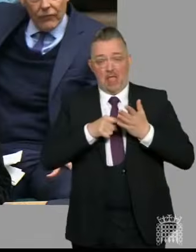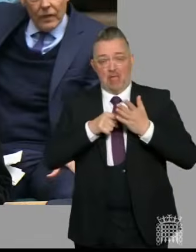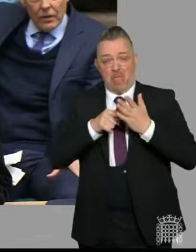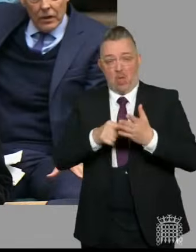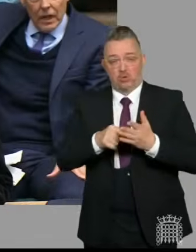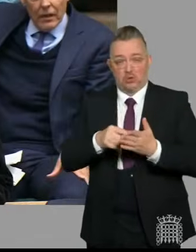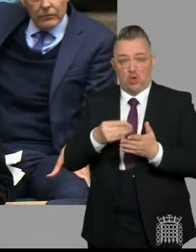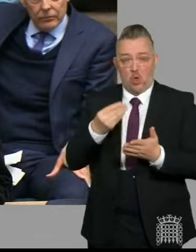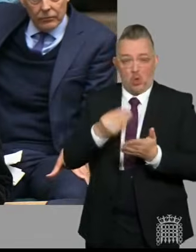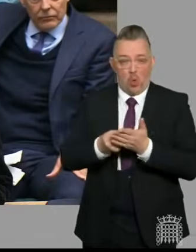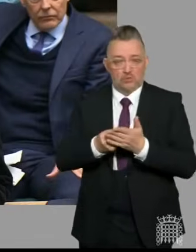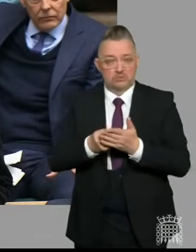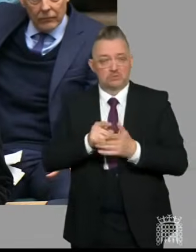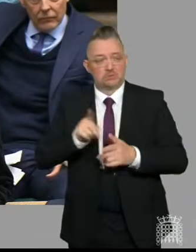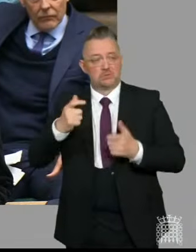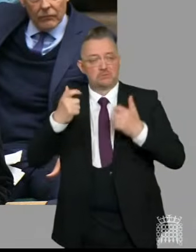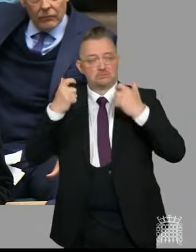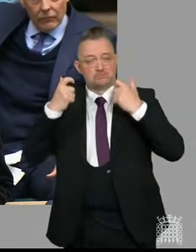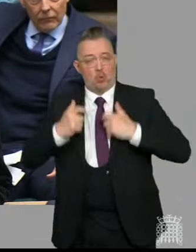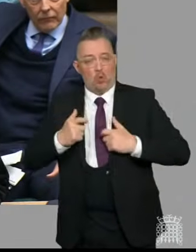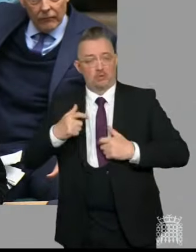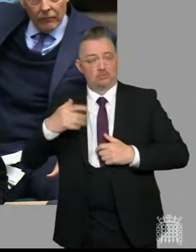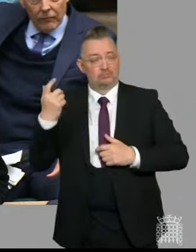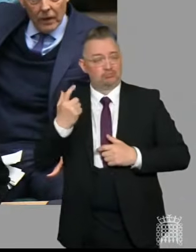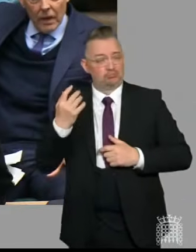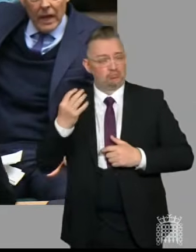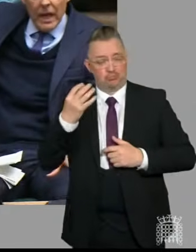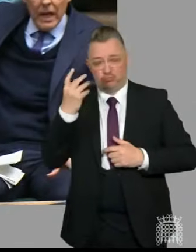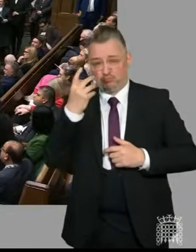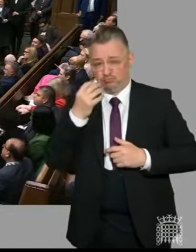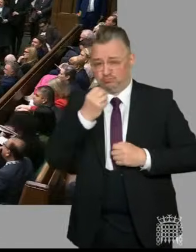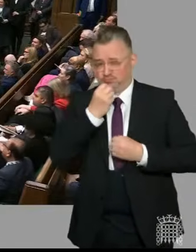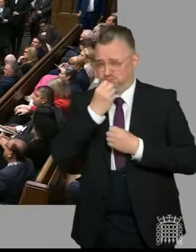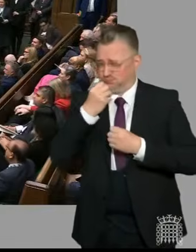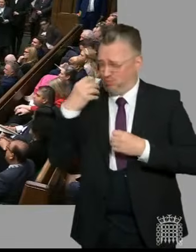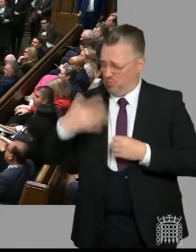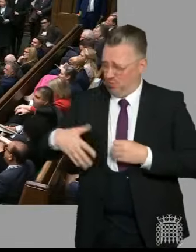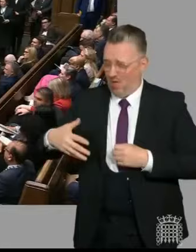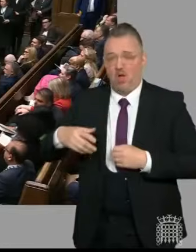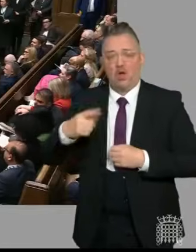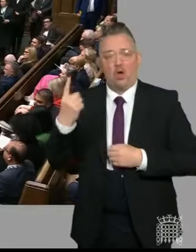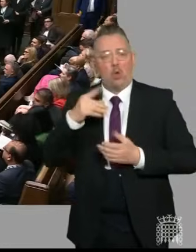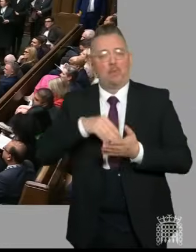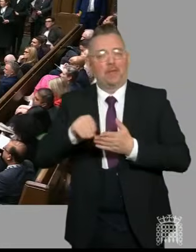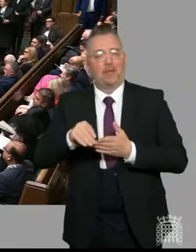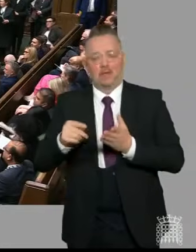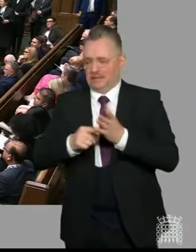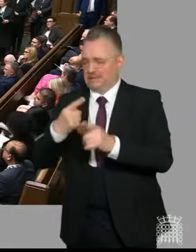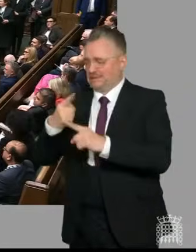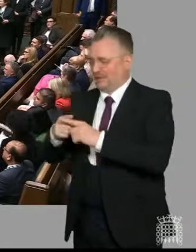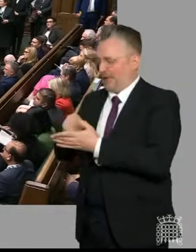up by taxpayers. Like Lisa. Why? Deputy Prime Minister.